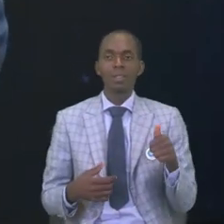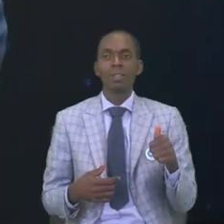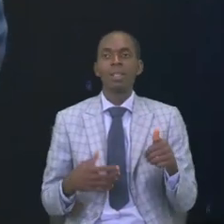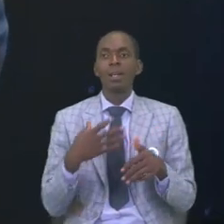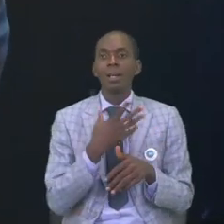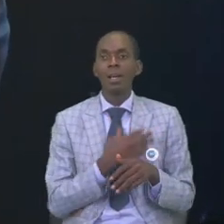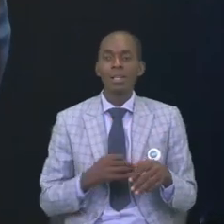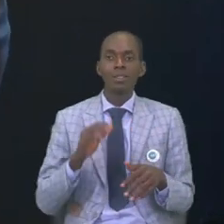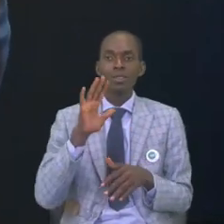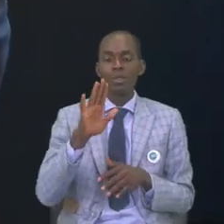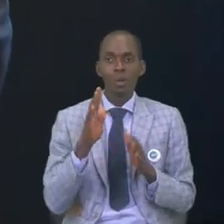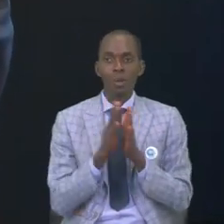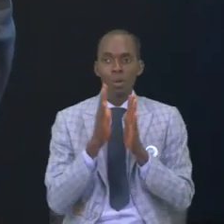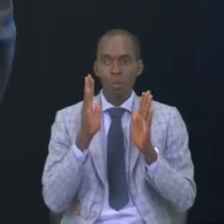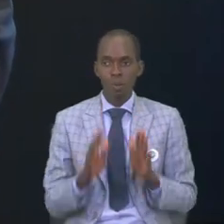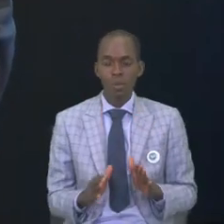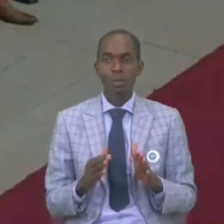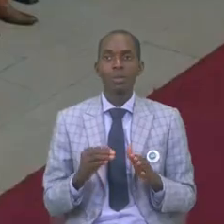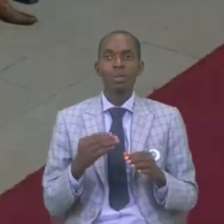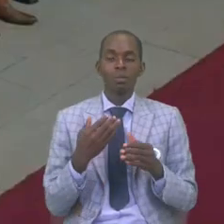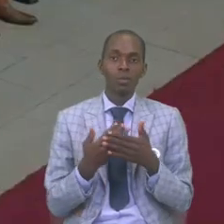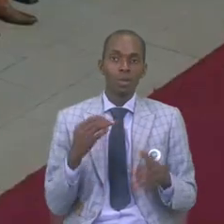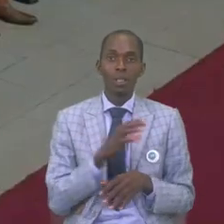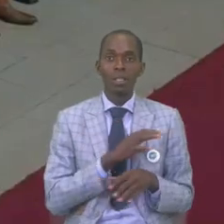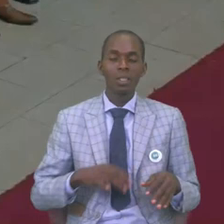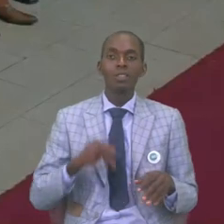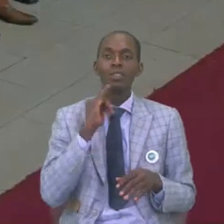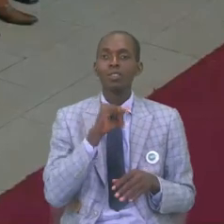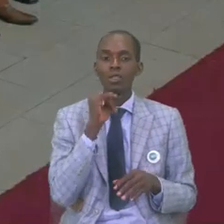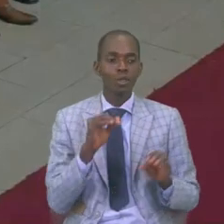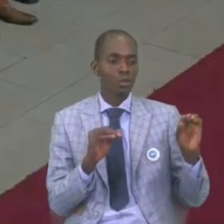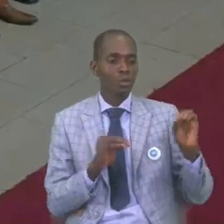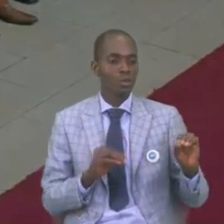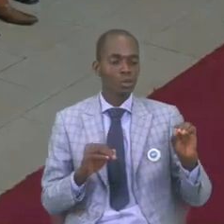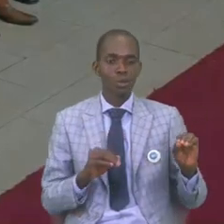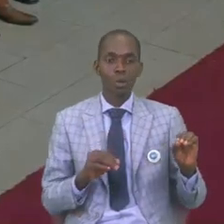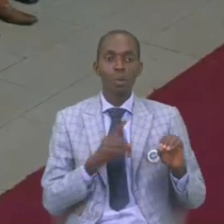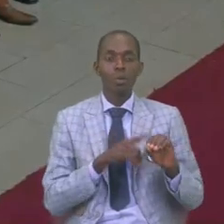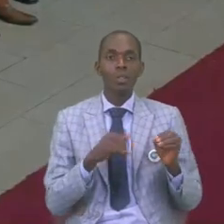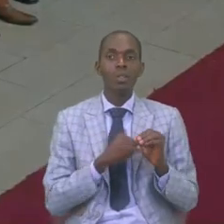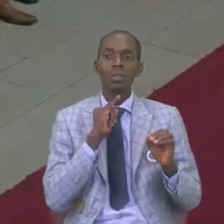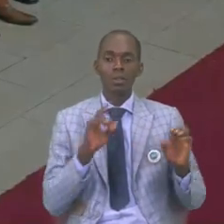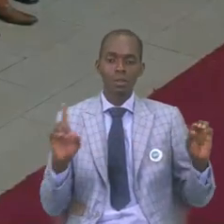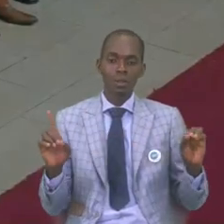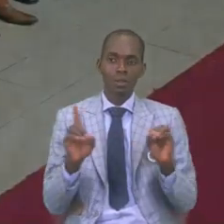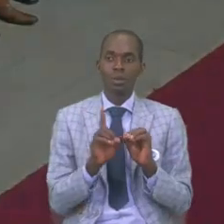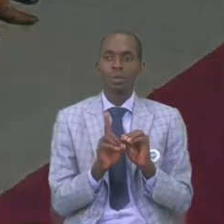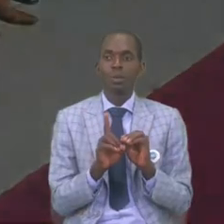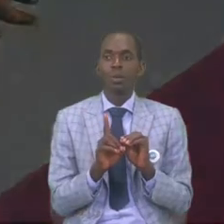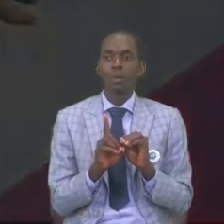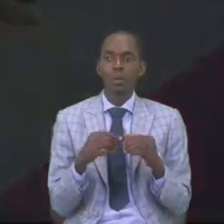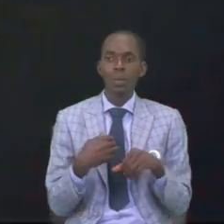more zero, is 10. If there are two of you praying and